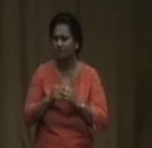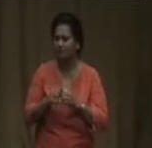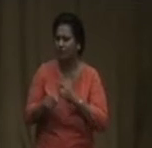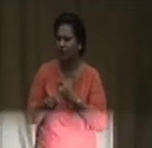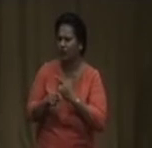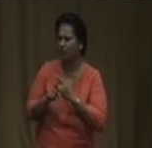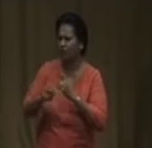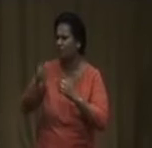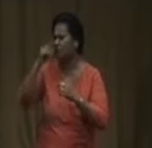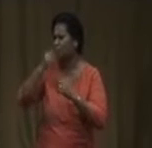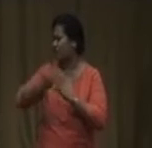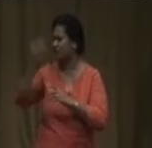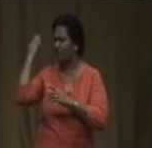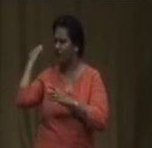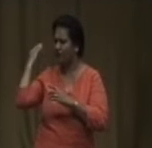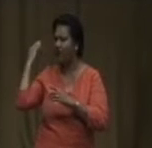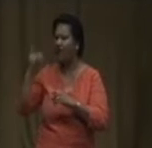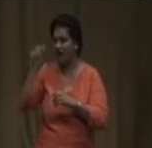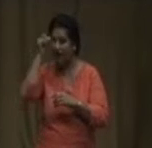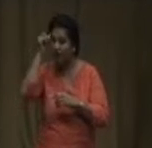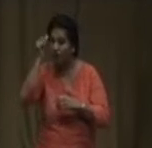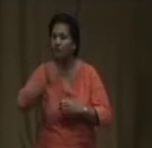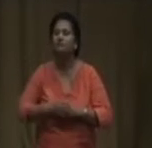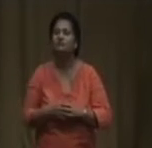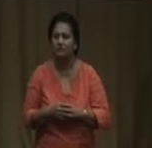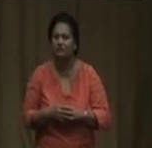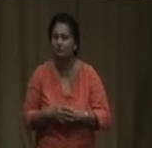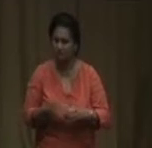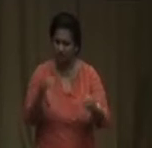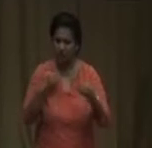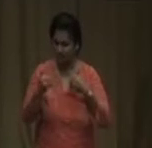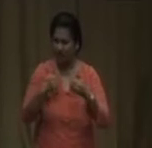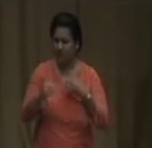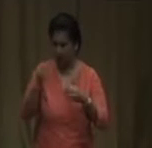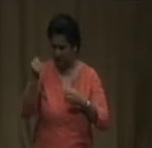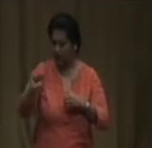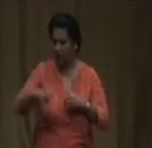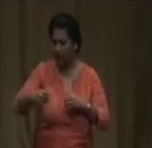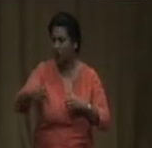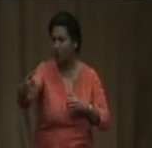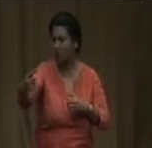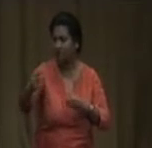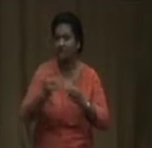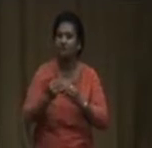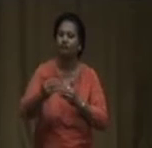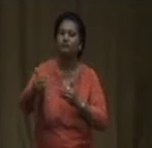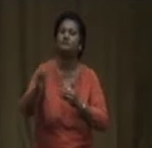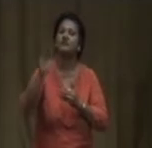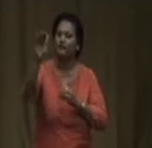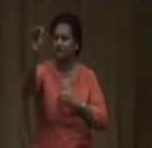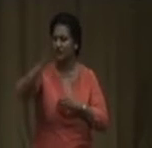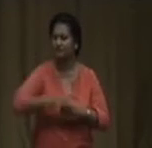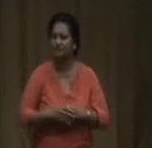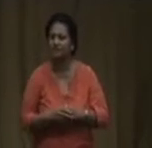contrary, I believe that the university is going to survive deep into the future. We are one of only a handful of institutions that survived